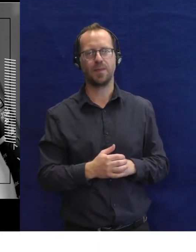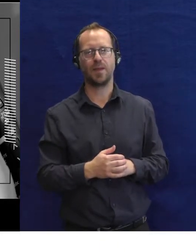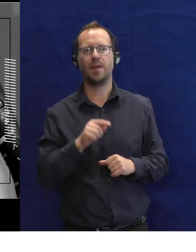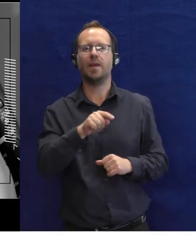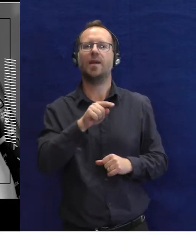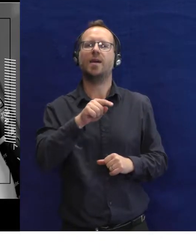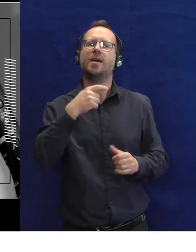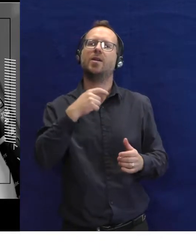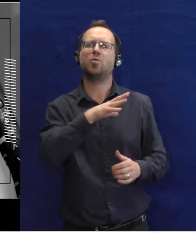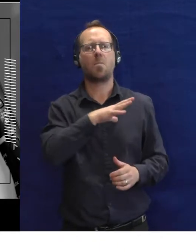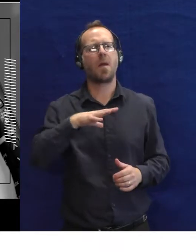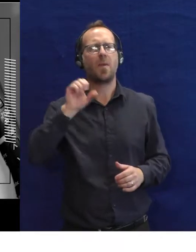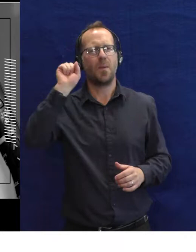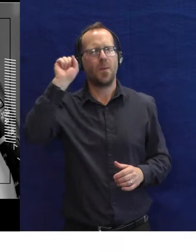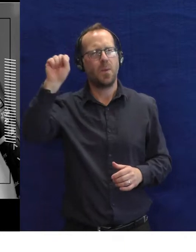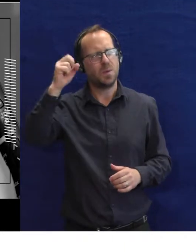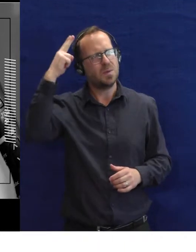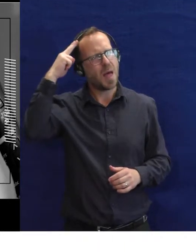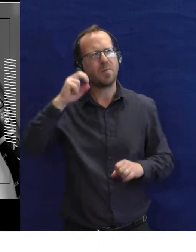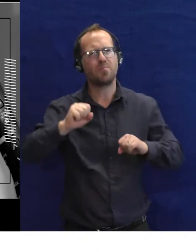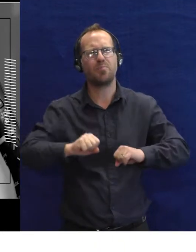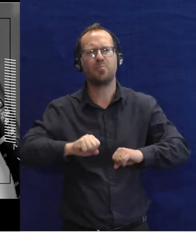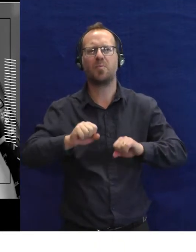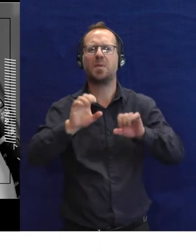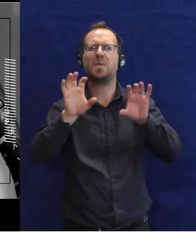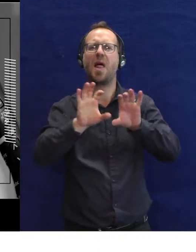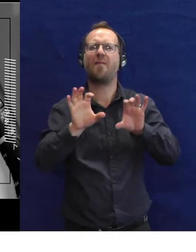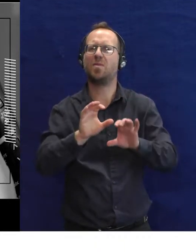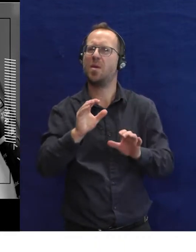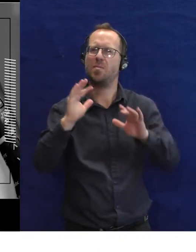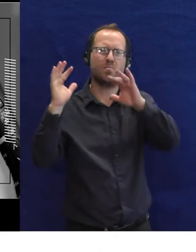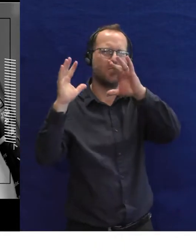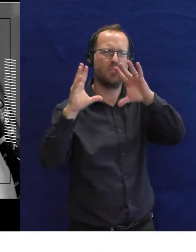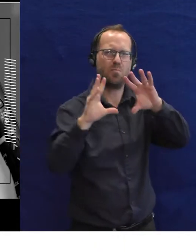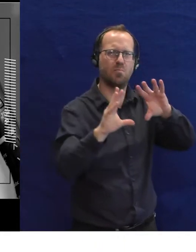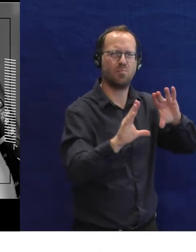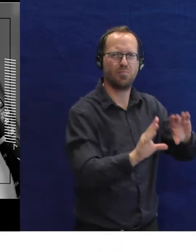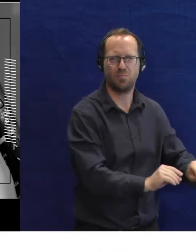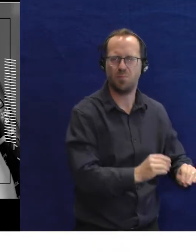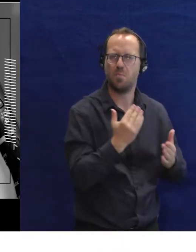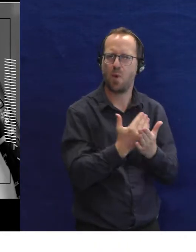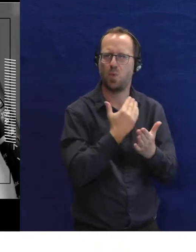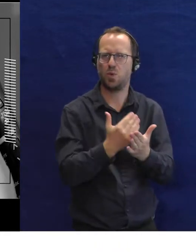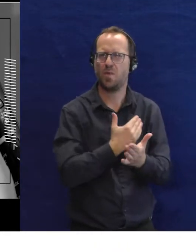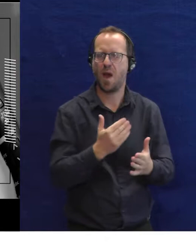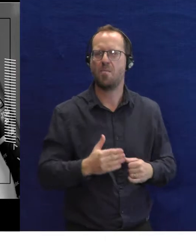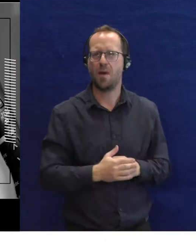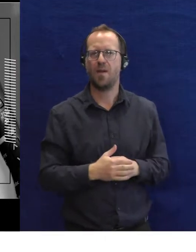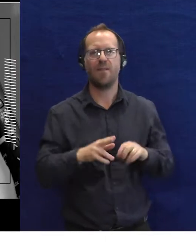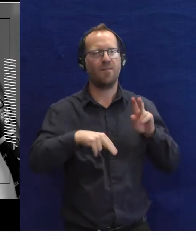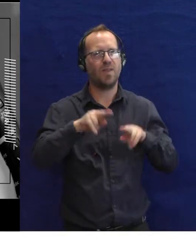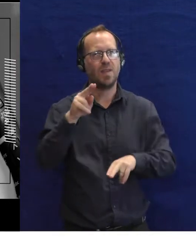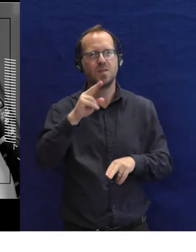linear TV is something what I would say is less and less used. We are going to the idea